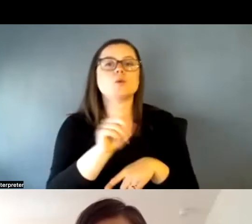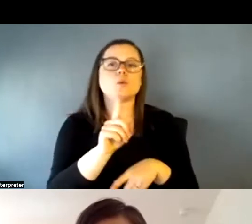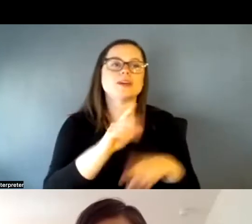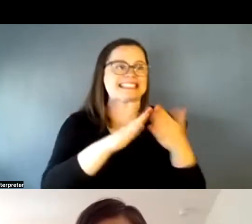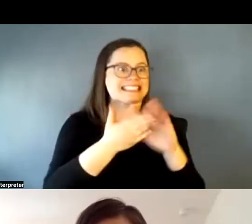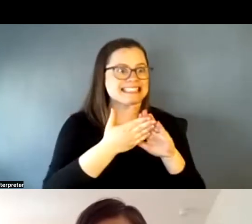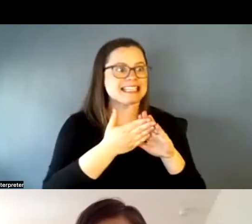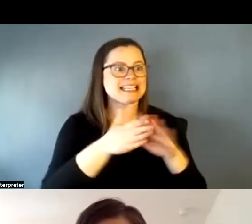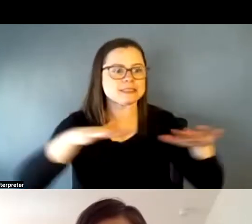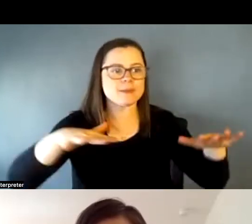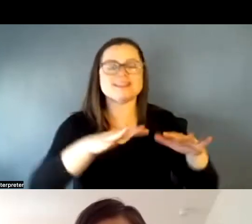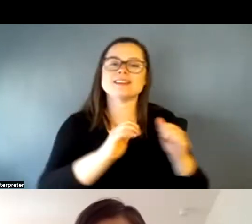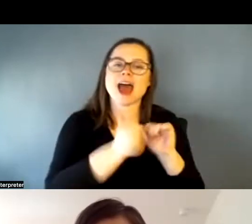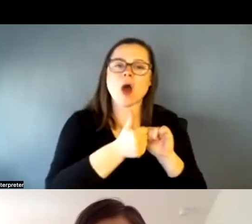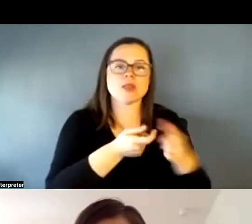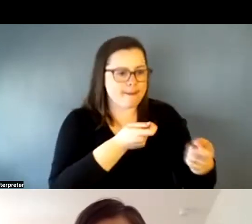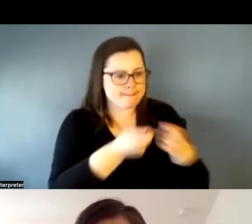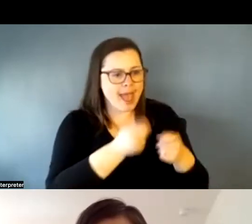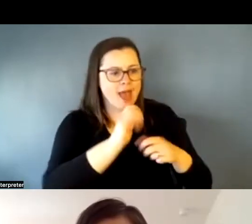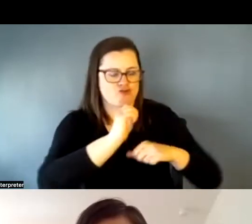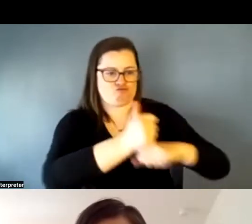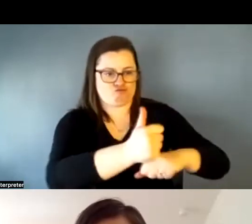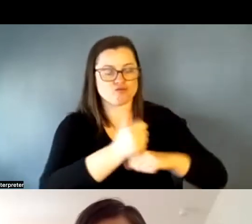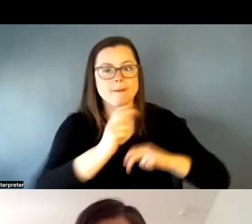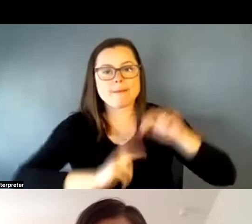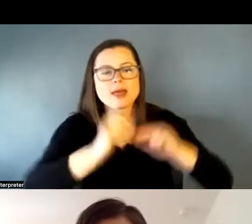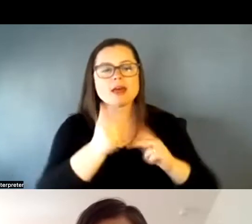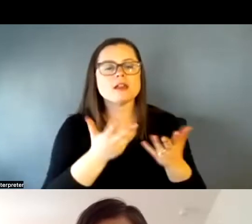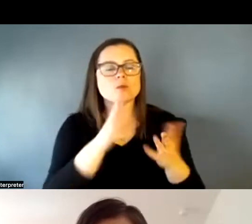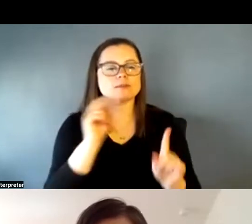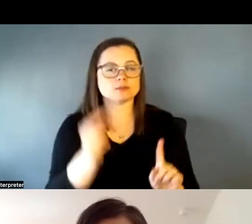or managed, or what's changed.